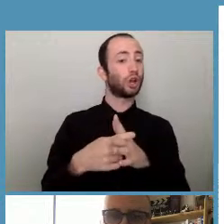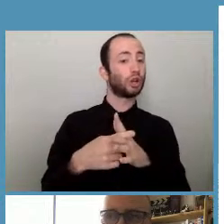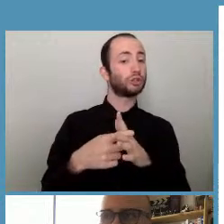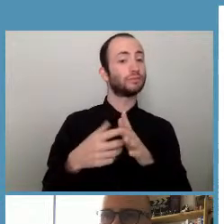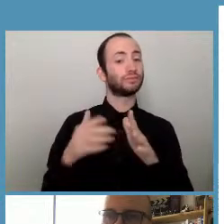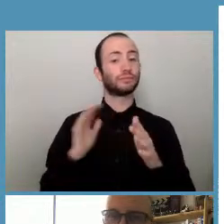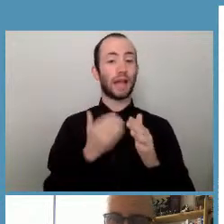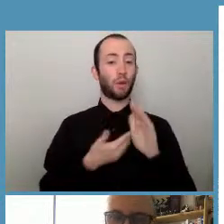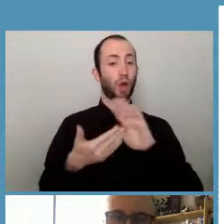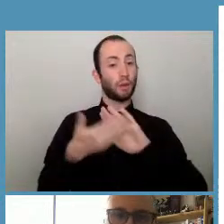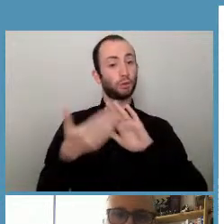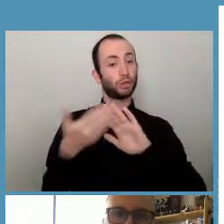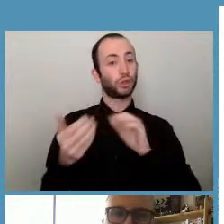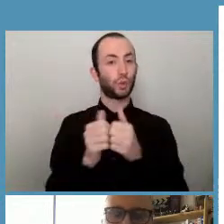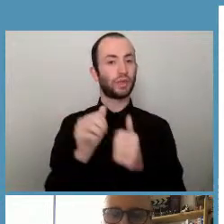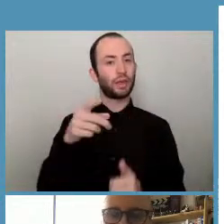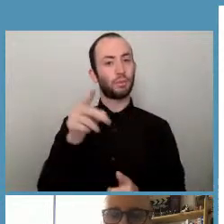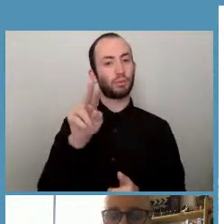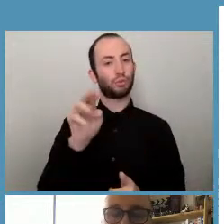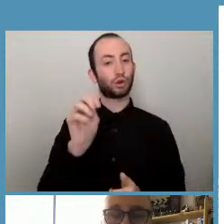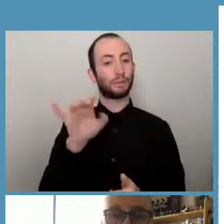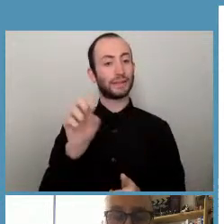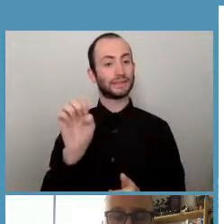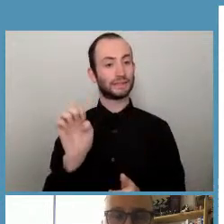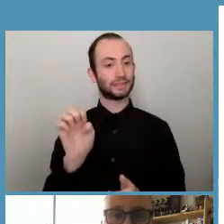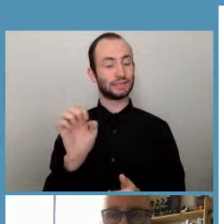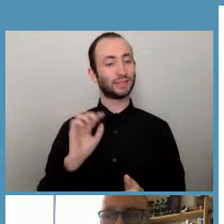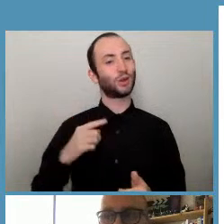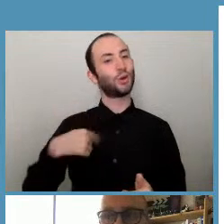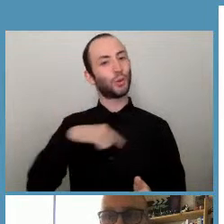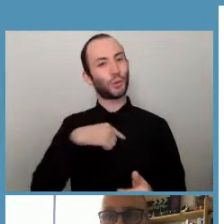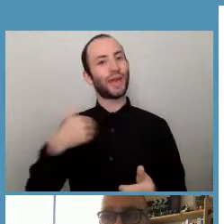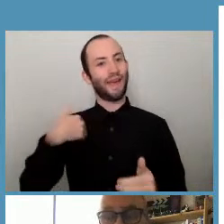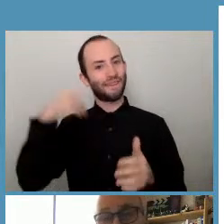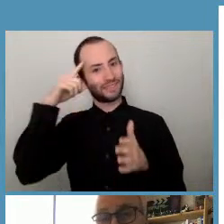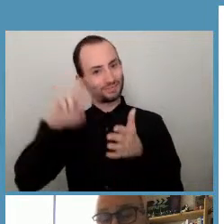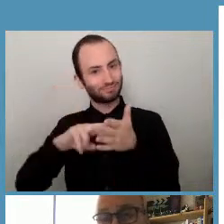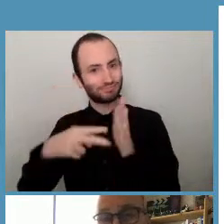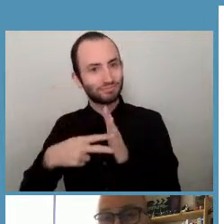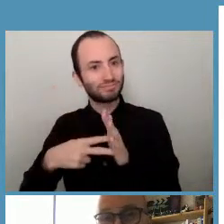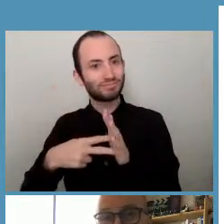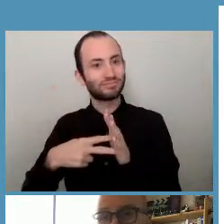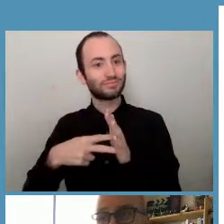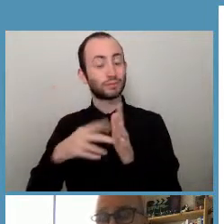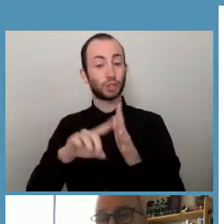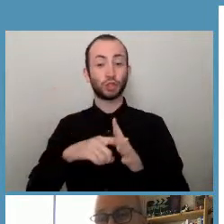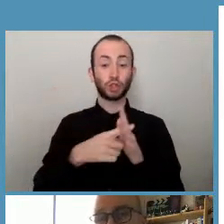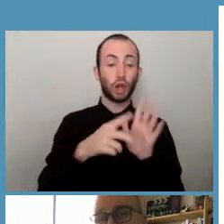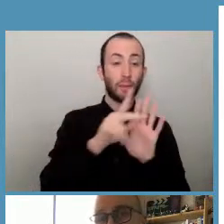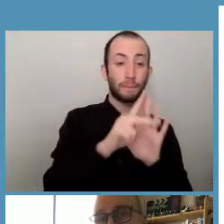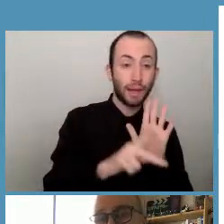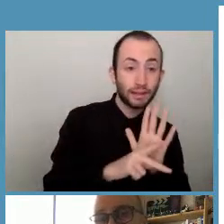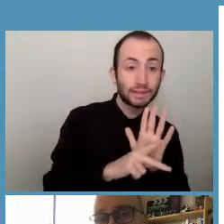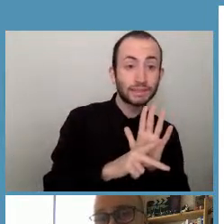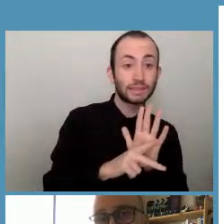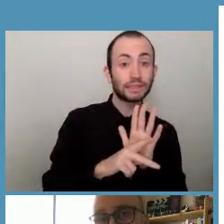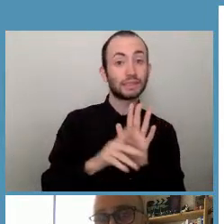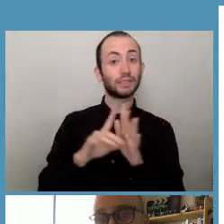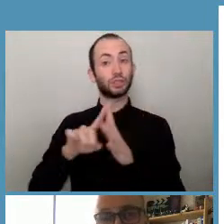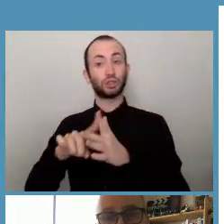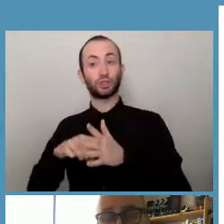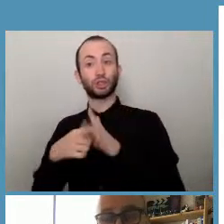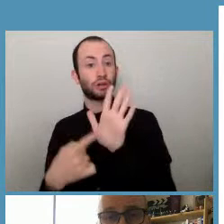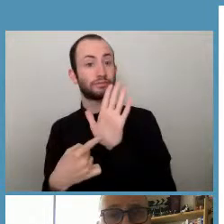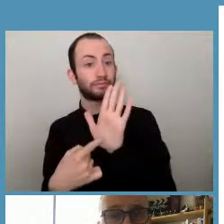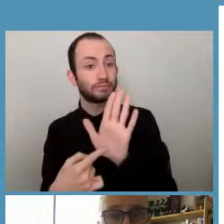is basically that we have intentions, whether we're drafting a policy, whether we're developing an exhibition, whether we're creating a digital